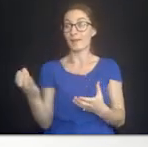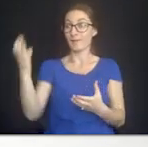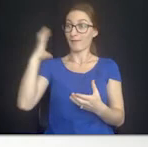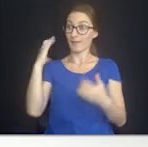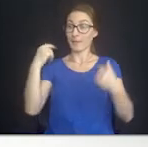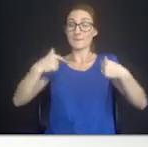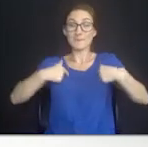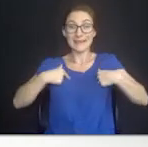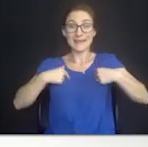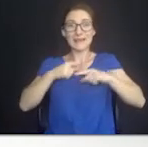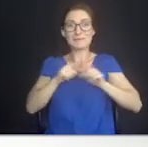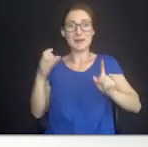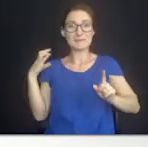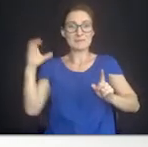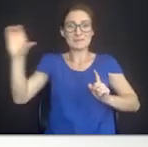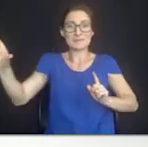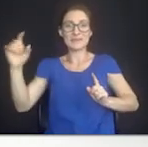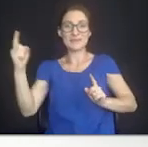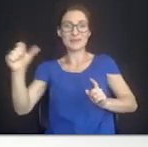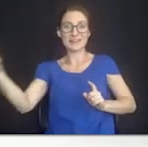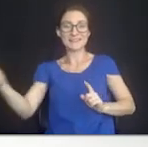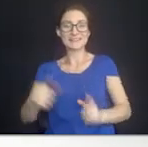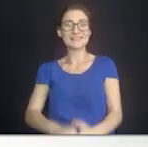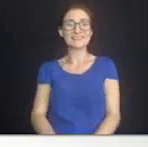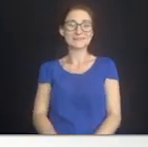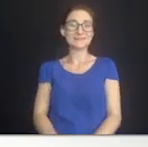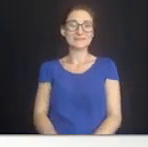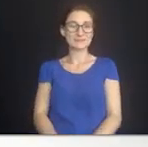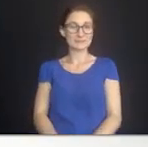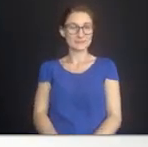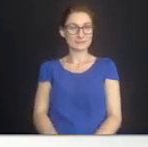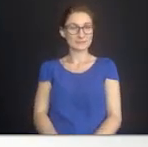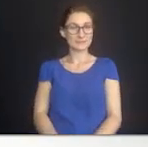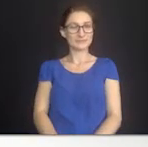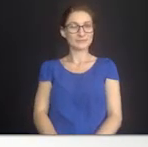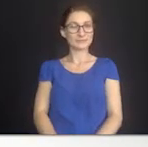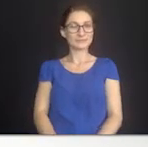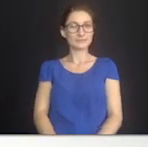but it is a great resource for families.